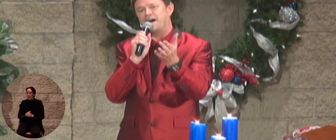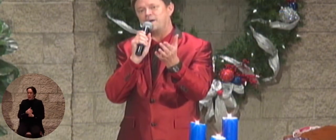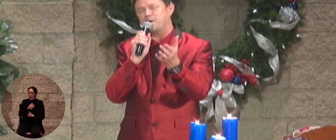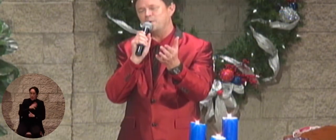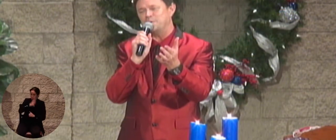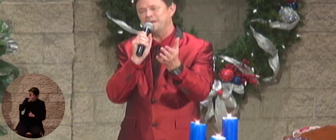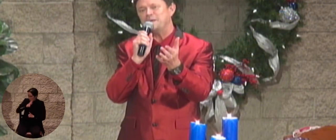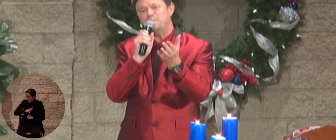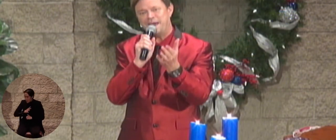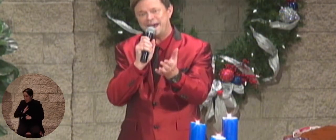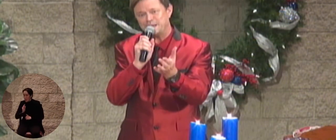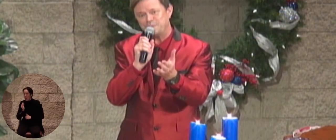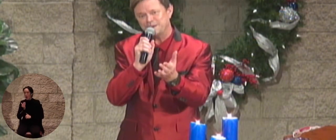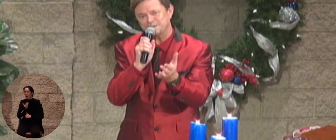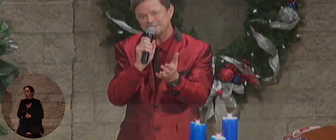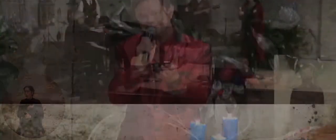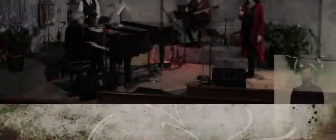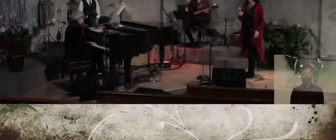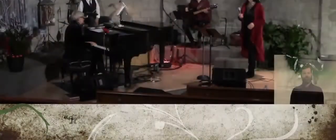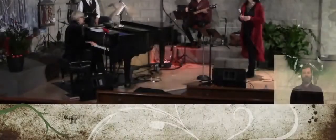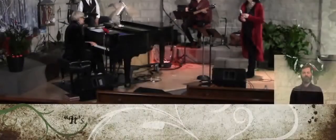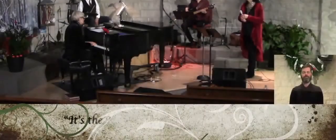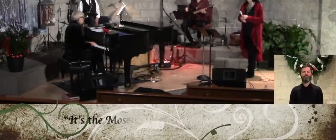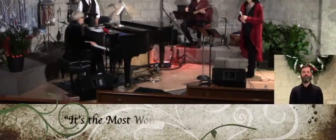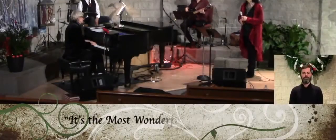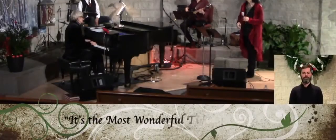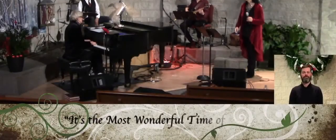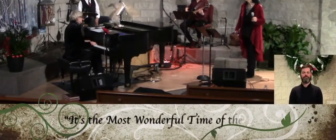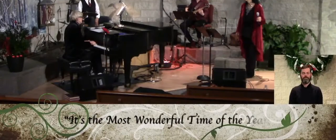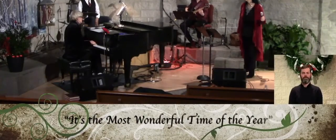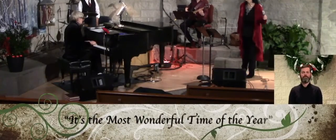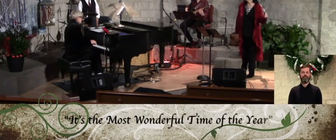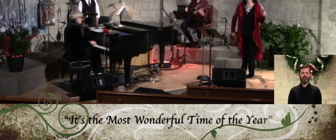own Patty Peterson.